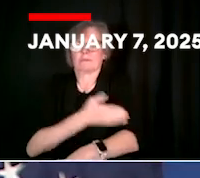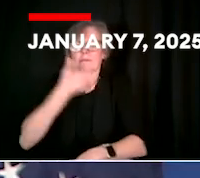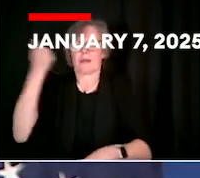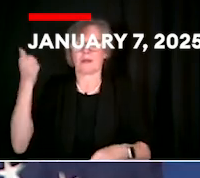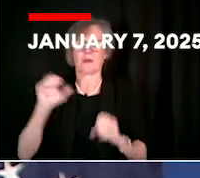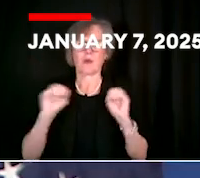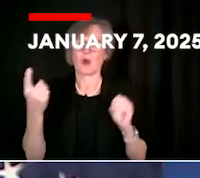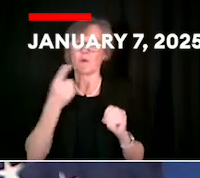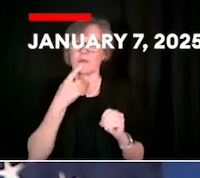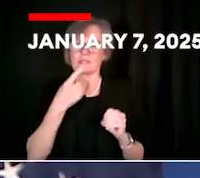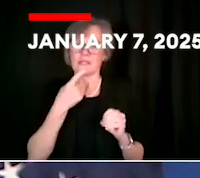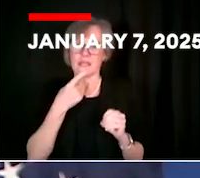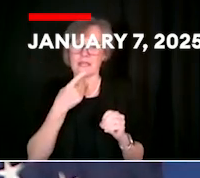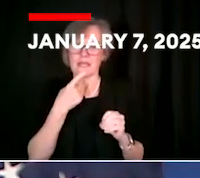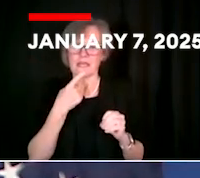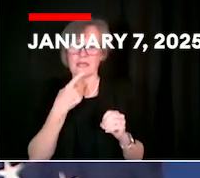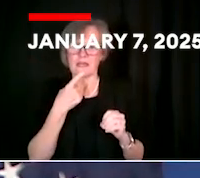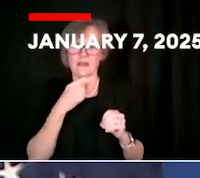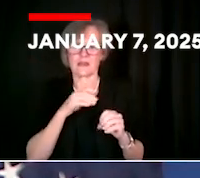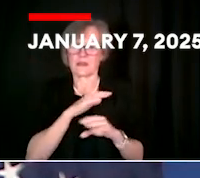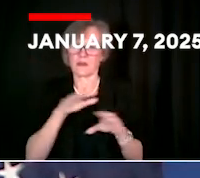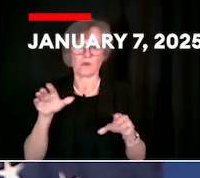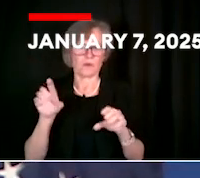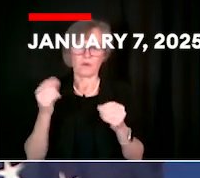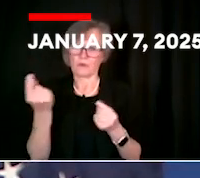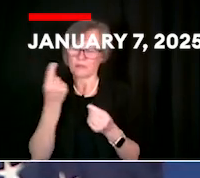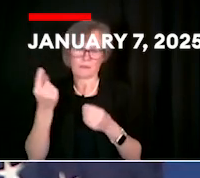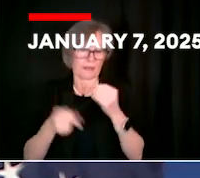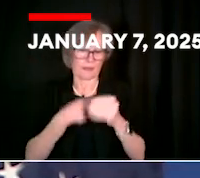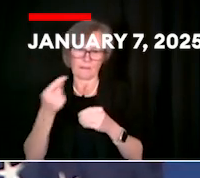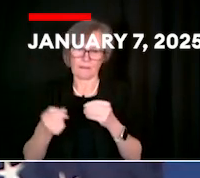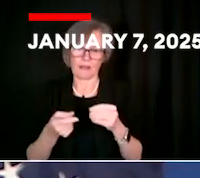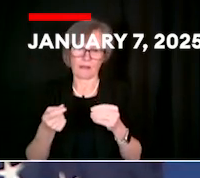say we should not be doing something about